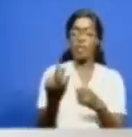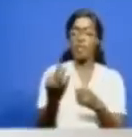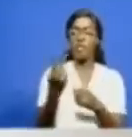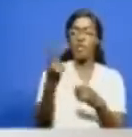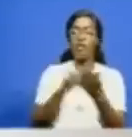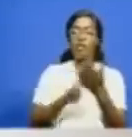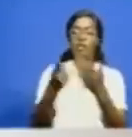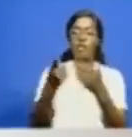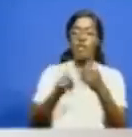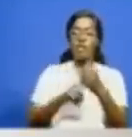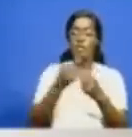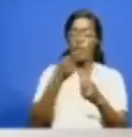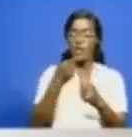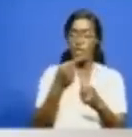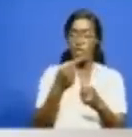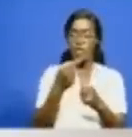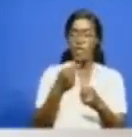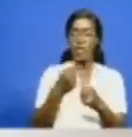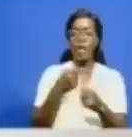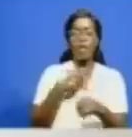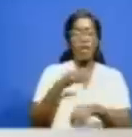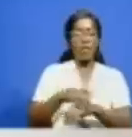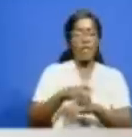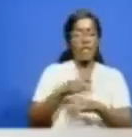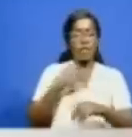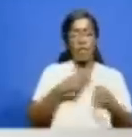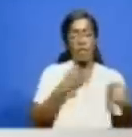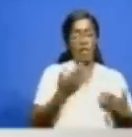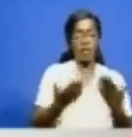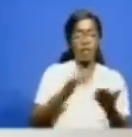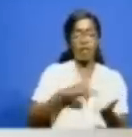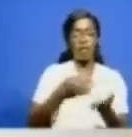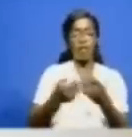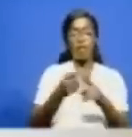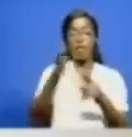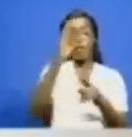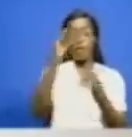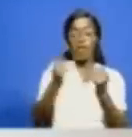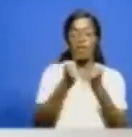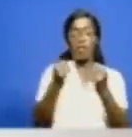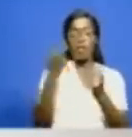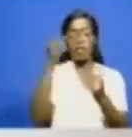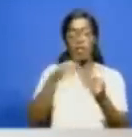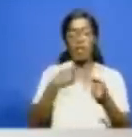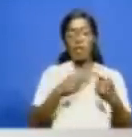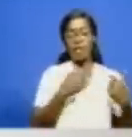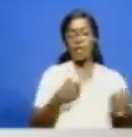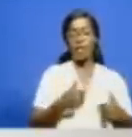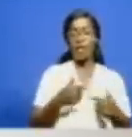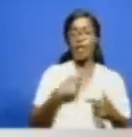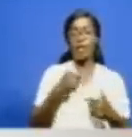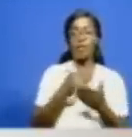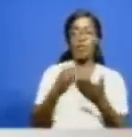73:26, which says, my flesh, my heart may fail, but God is the strength of my heart and my